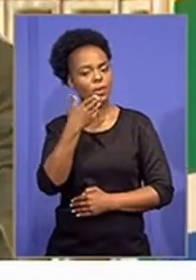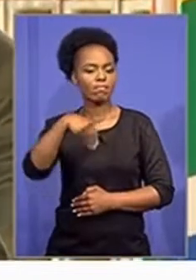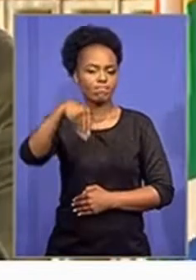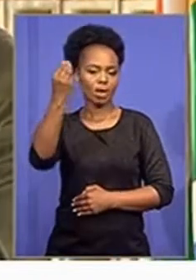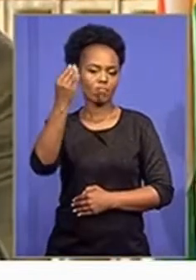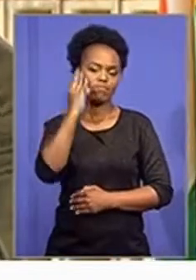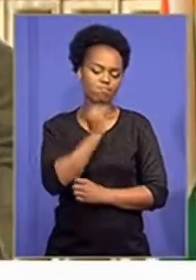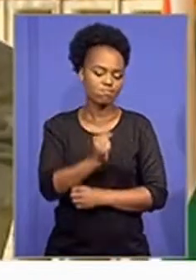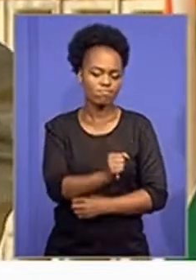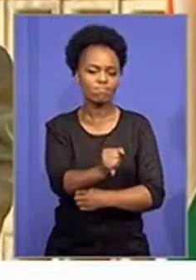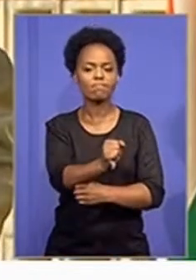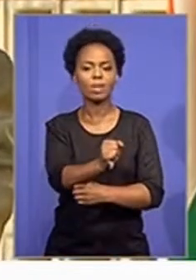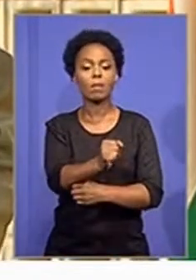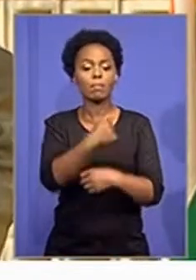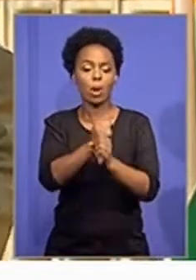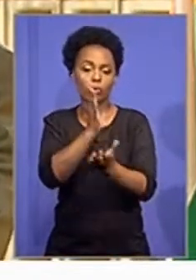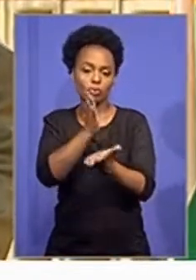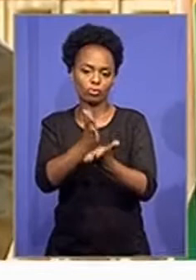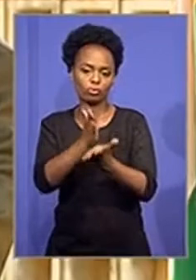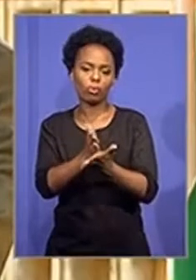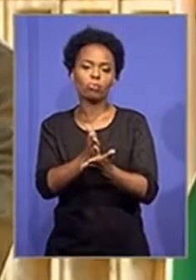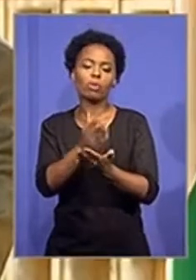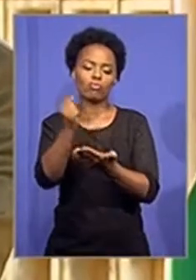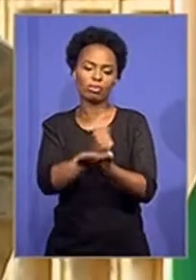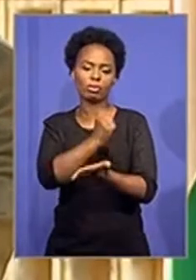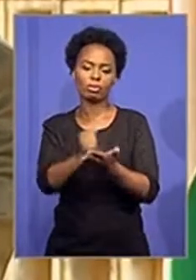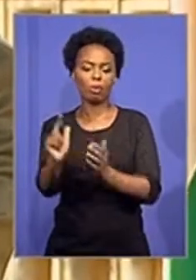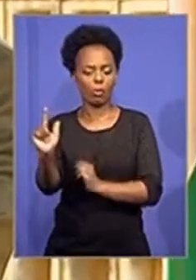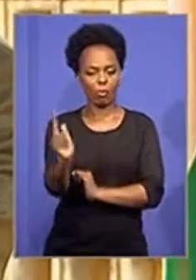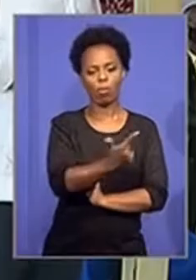that they all register for this vaccine.